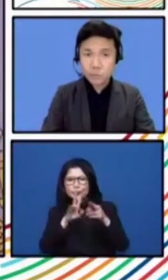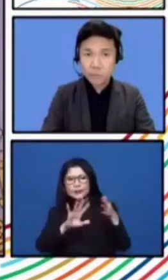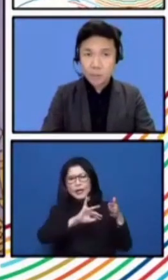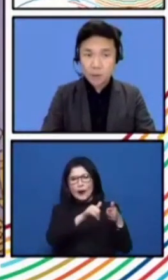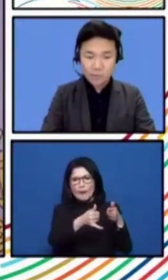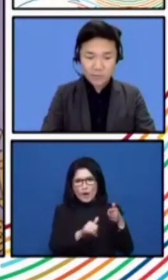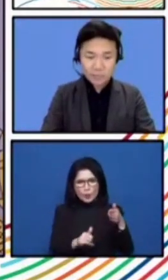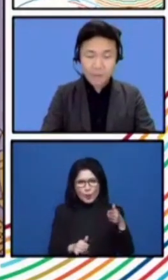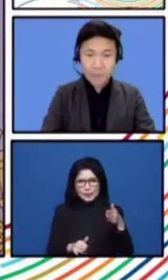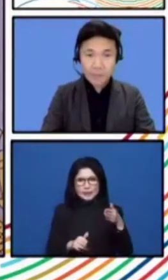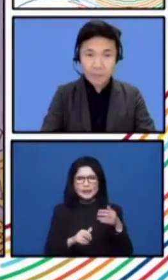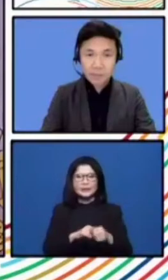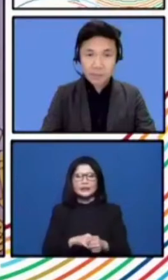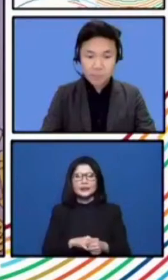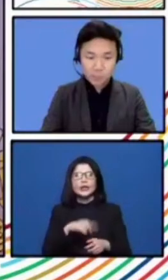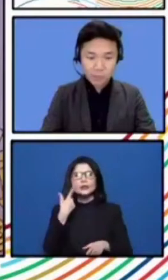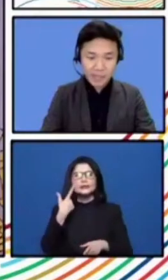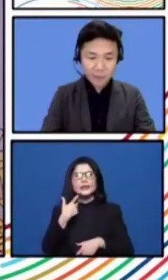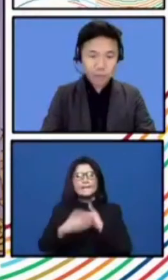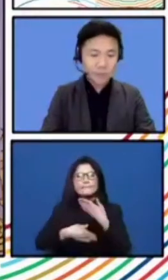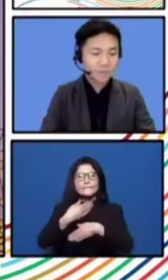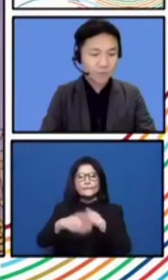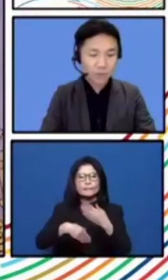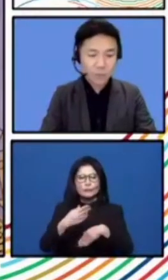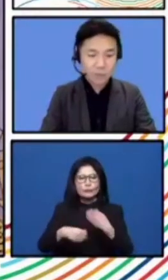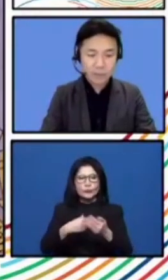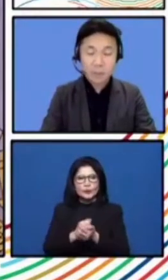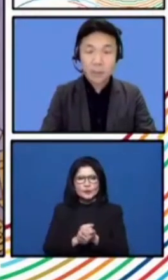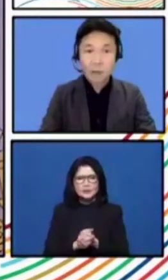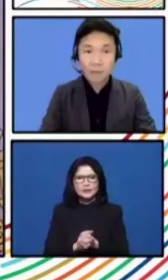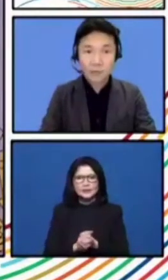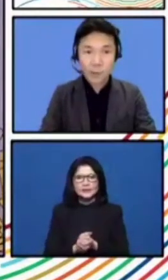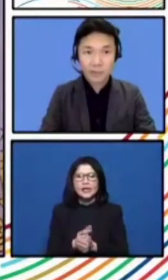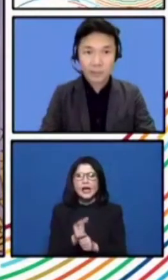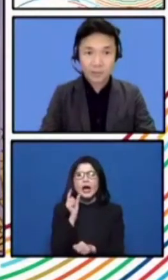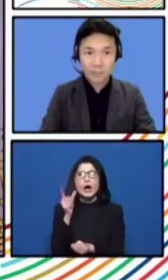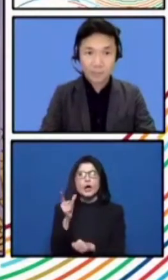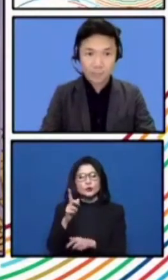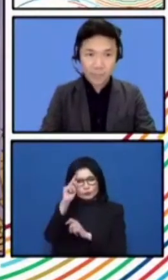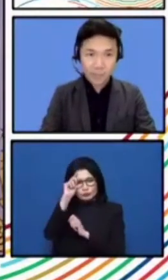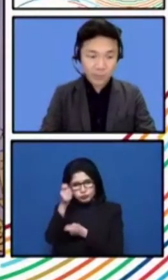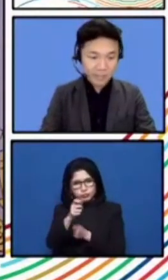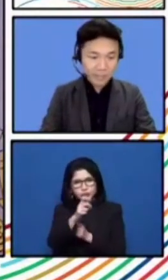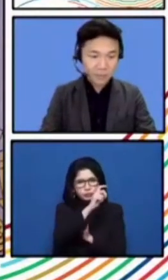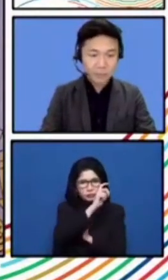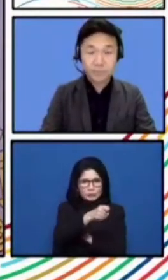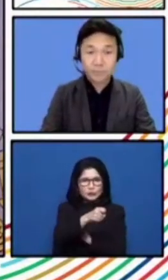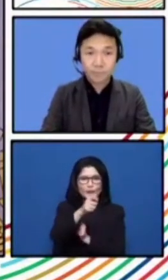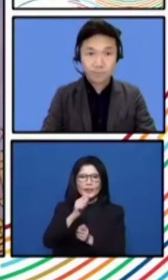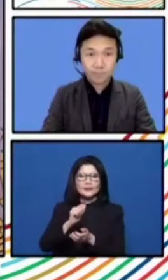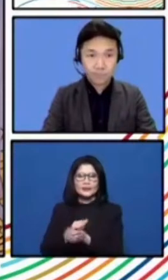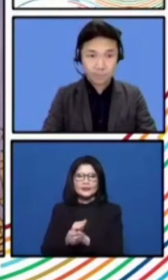of respect protection and fulfillment of the rights of pwds